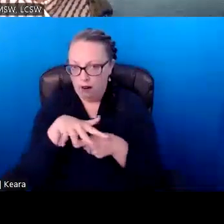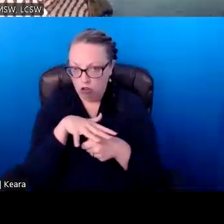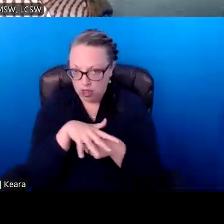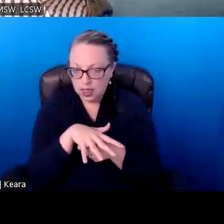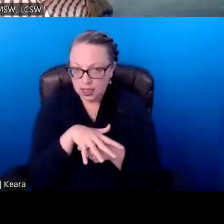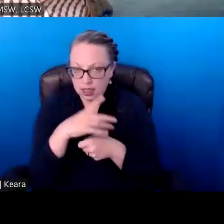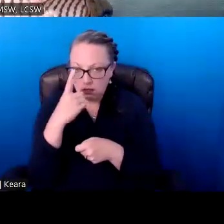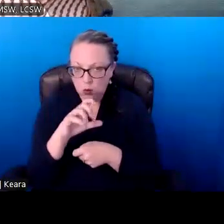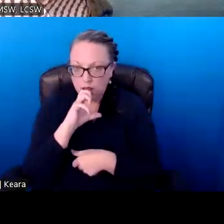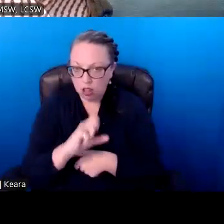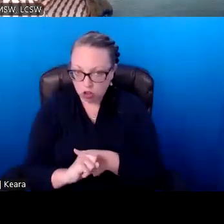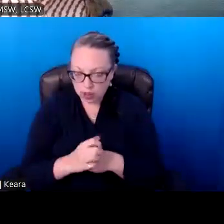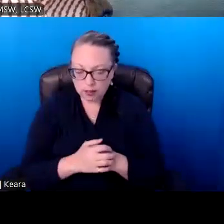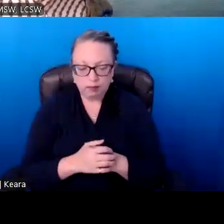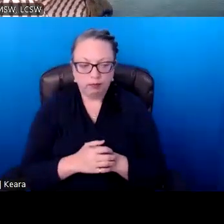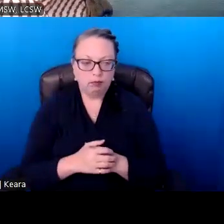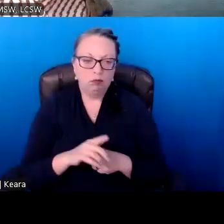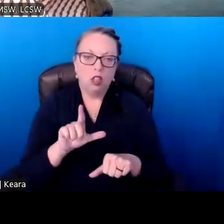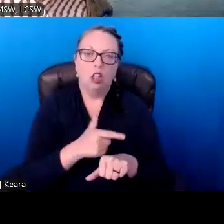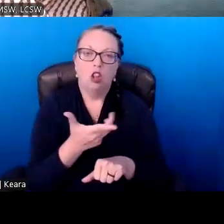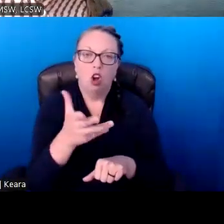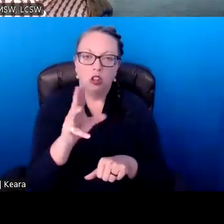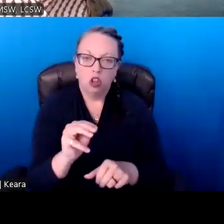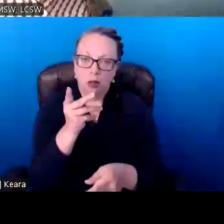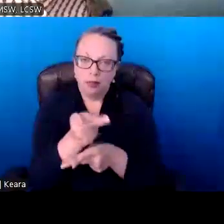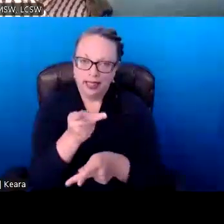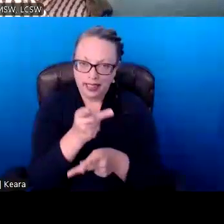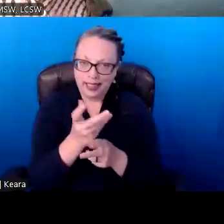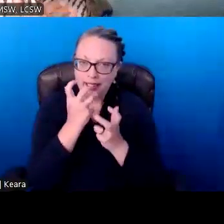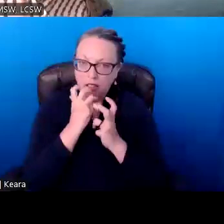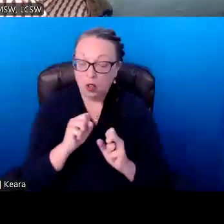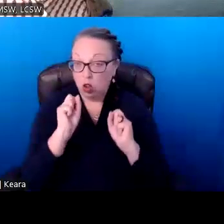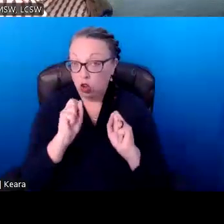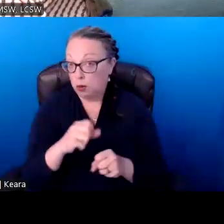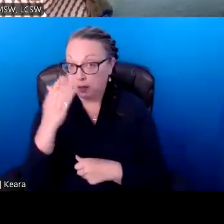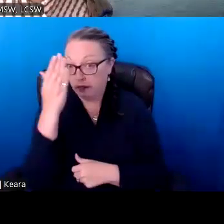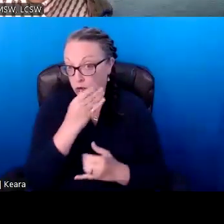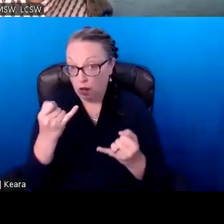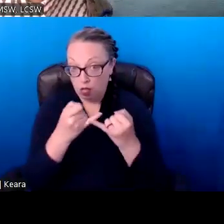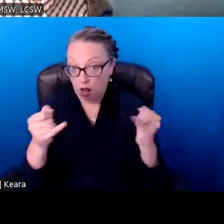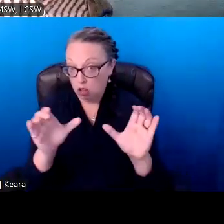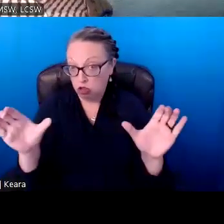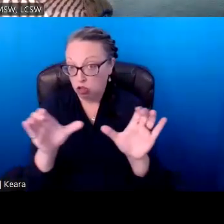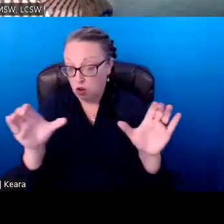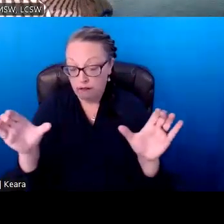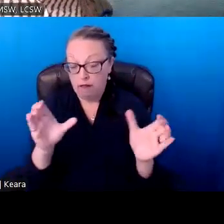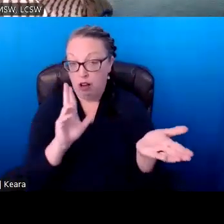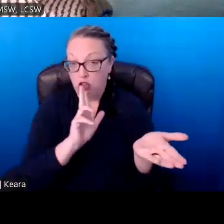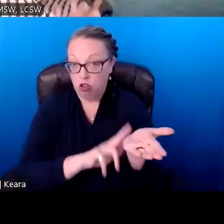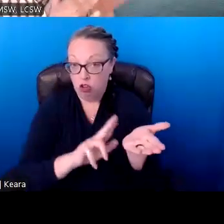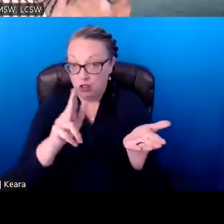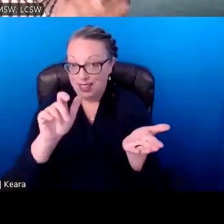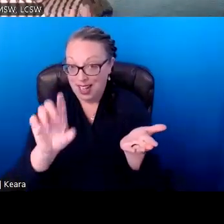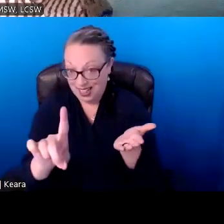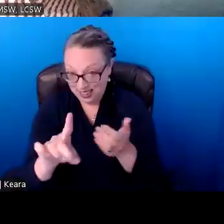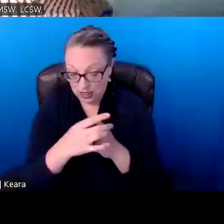aging, in long-term care settings. It could be frontline certified nurses, aides. As you can see,